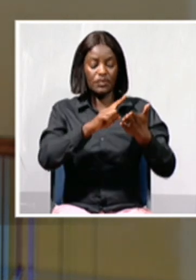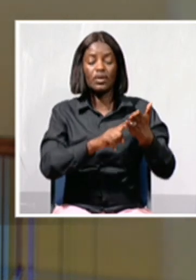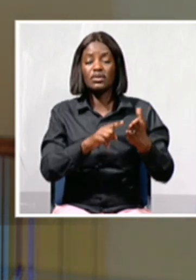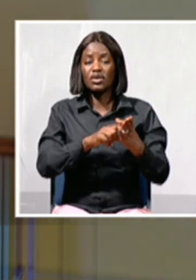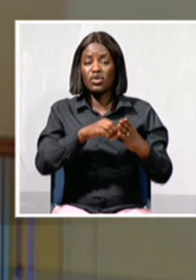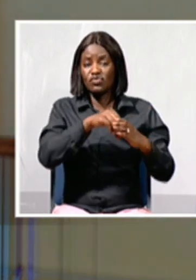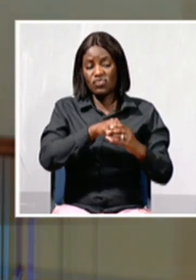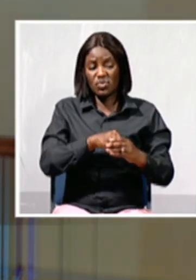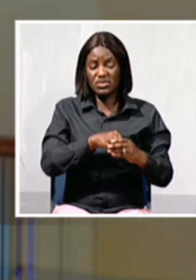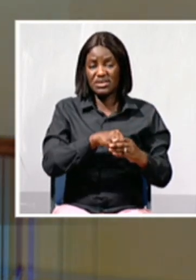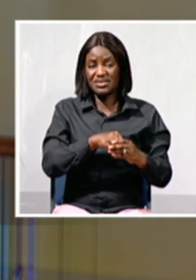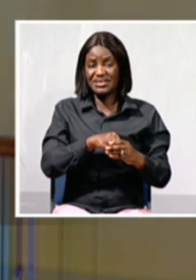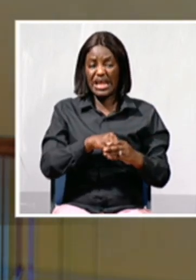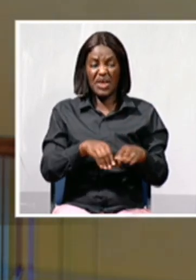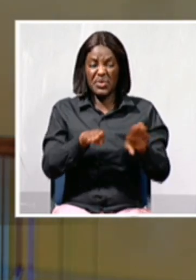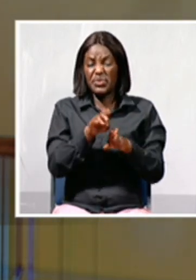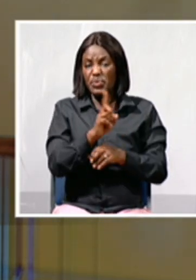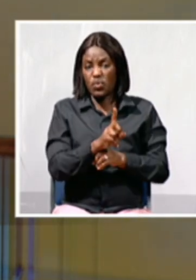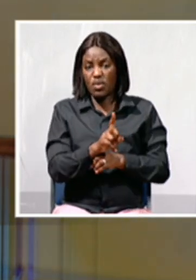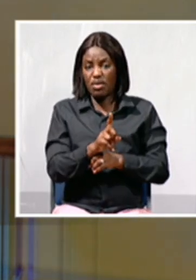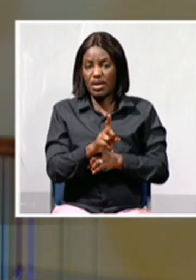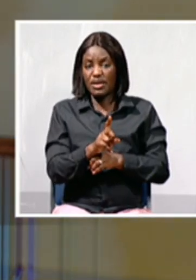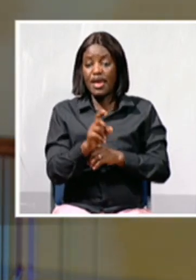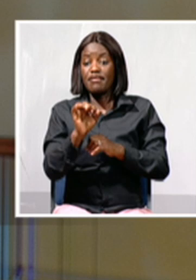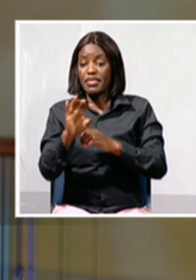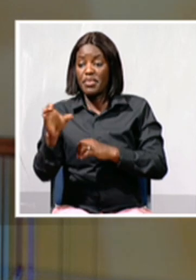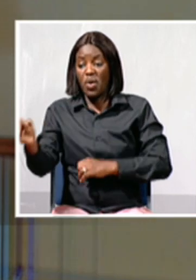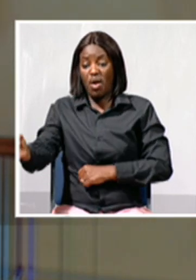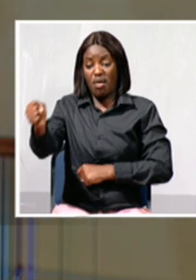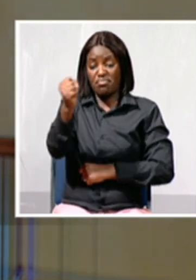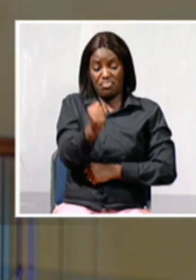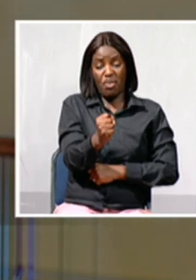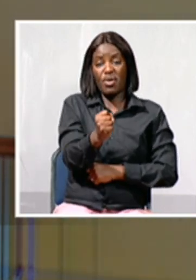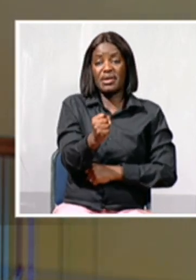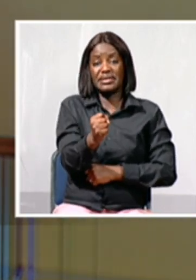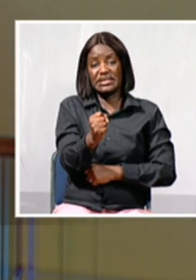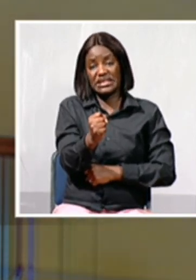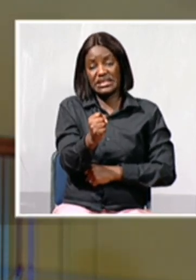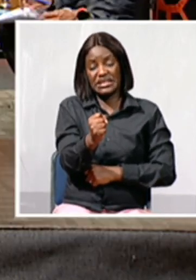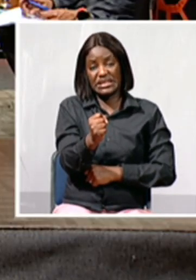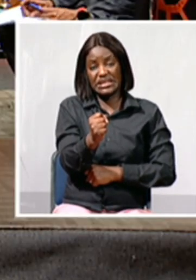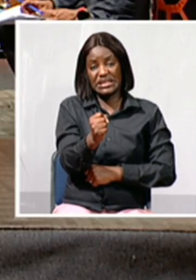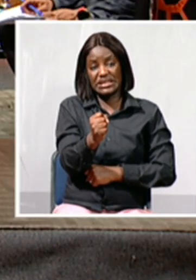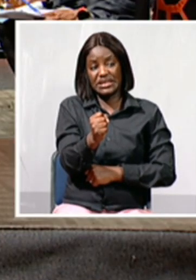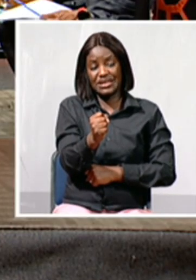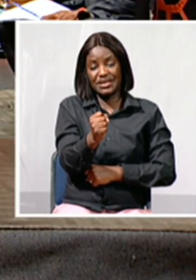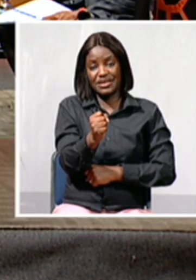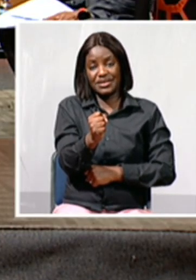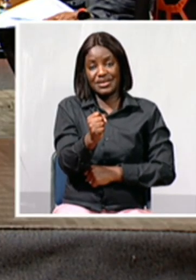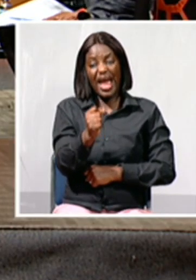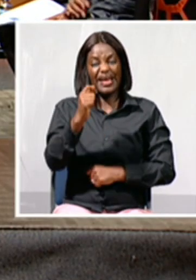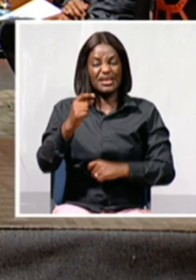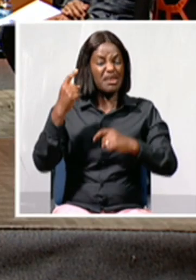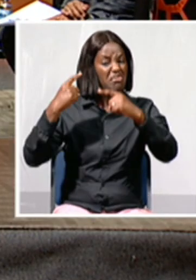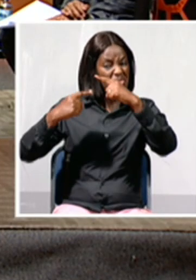for, meaning we need to keep them accountable. I think you need to say that again, Doc, and you need to say it slowly, because I think that needs to